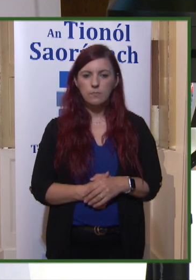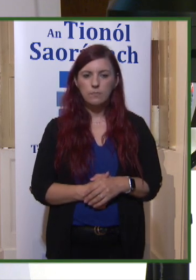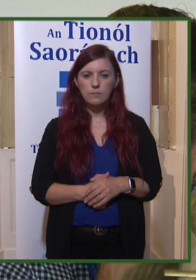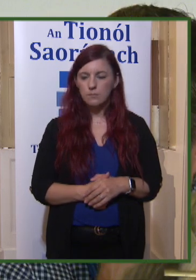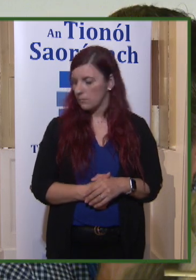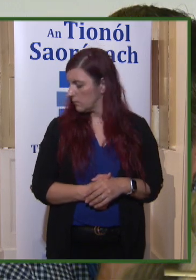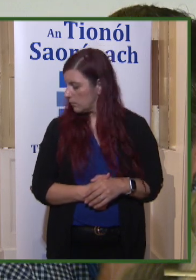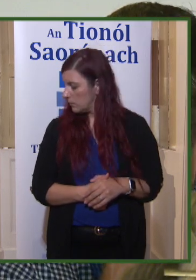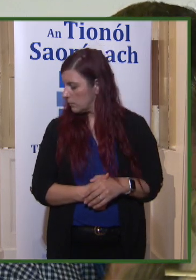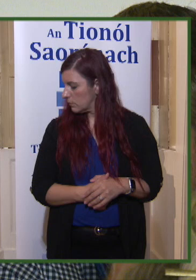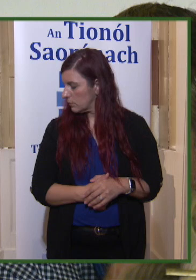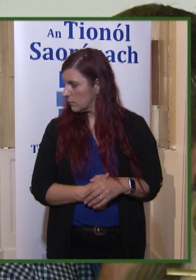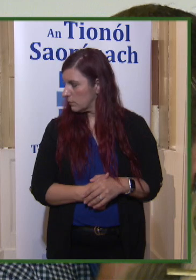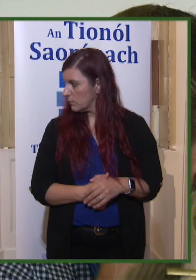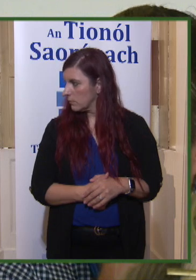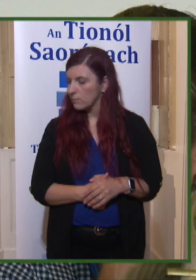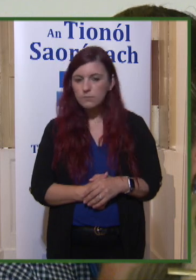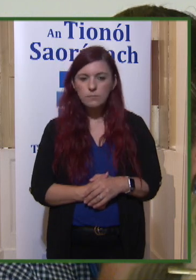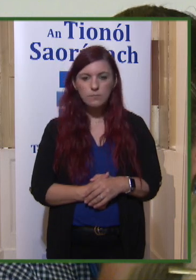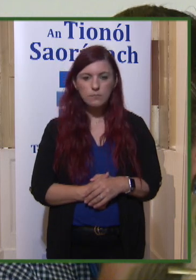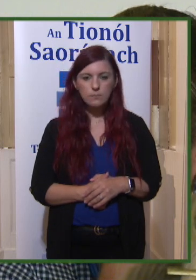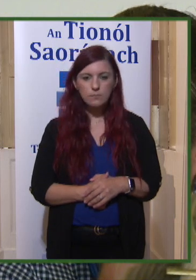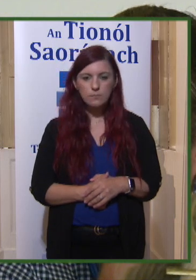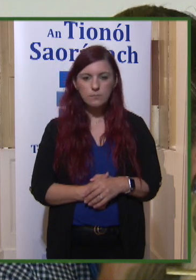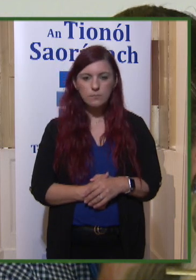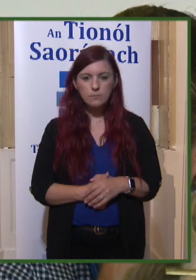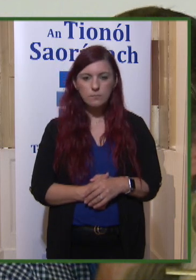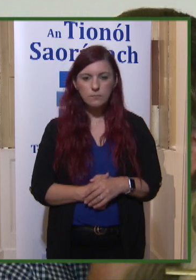Anyway, I don't listen. think Okay, so. Okay. just